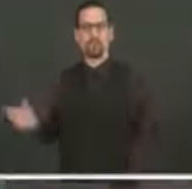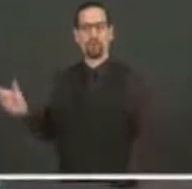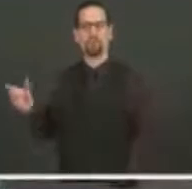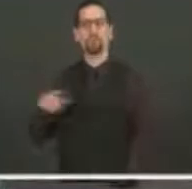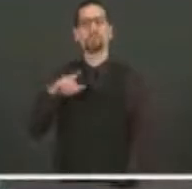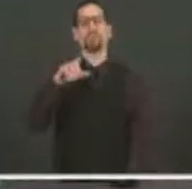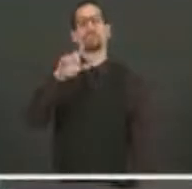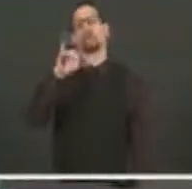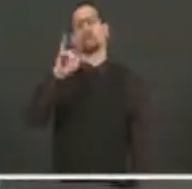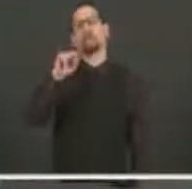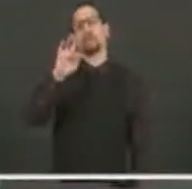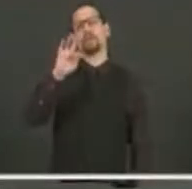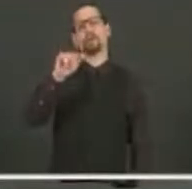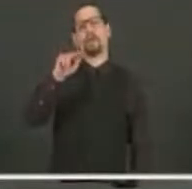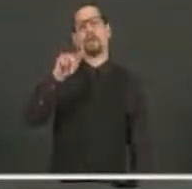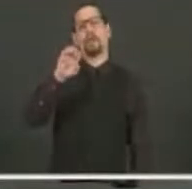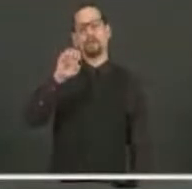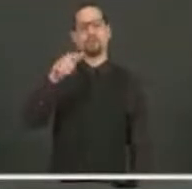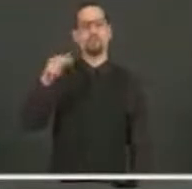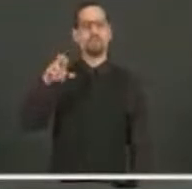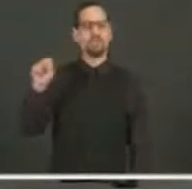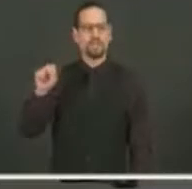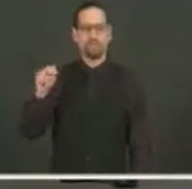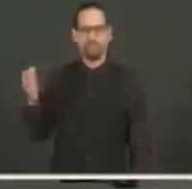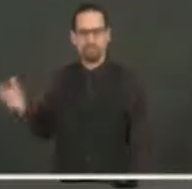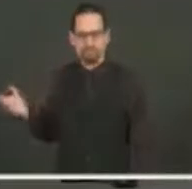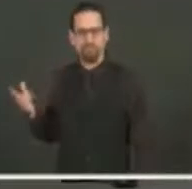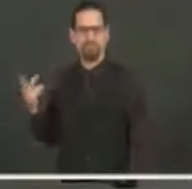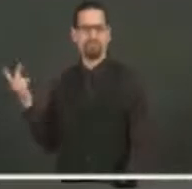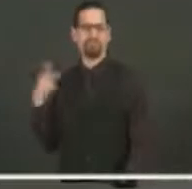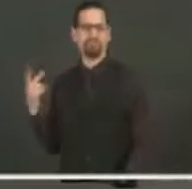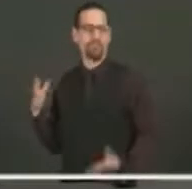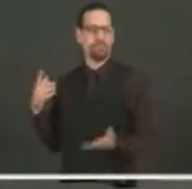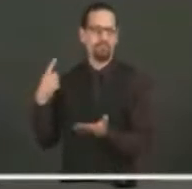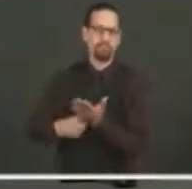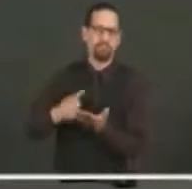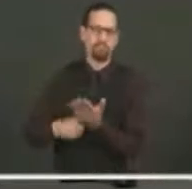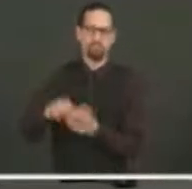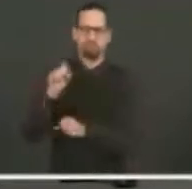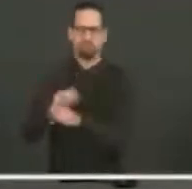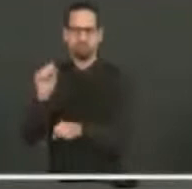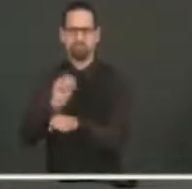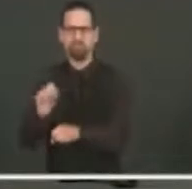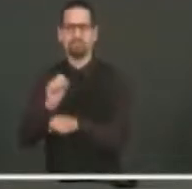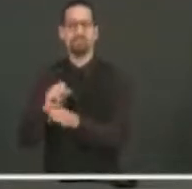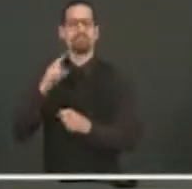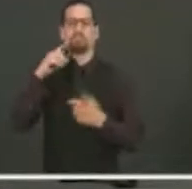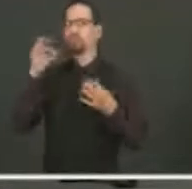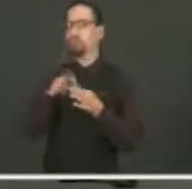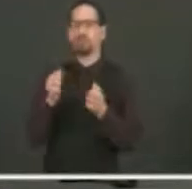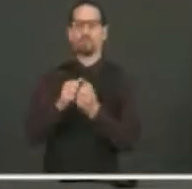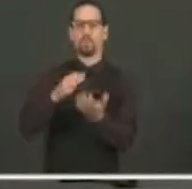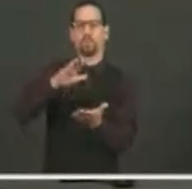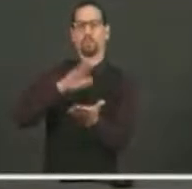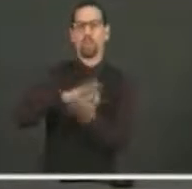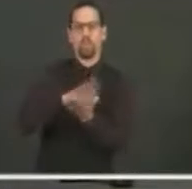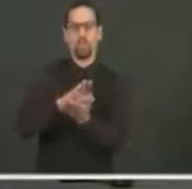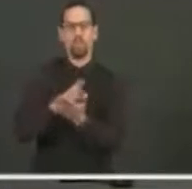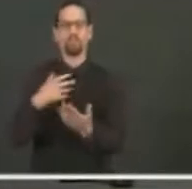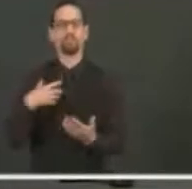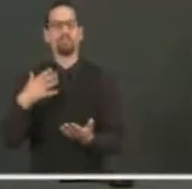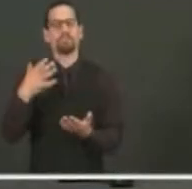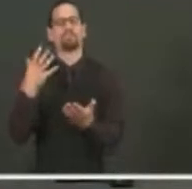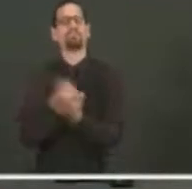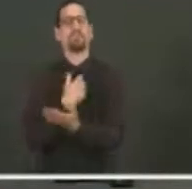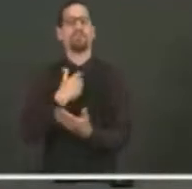Green. We have been working very hard around schools, and I'd like to take a couple of minutes to preview how